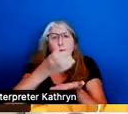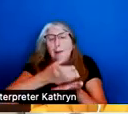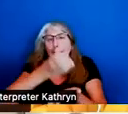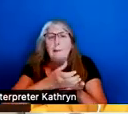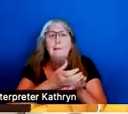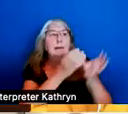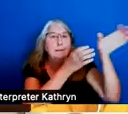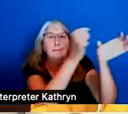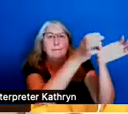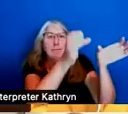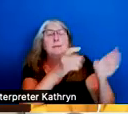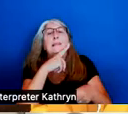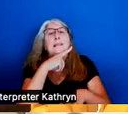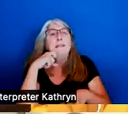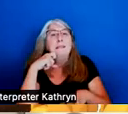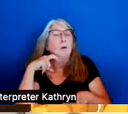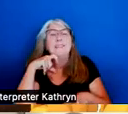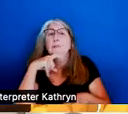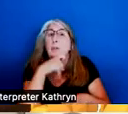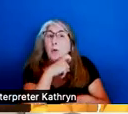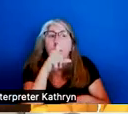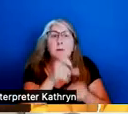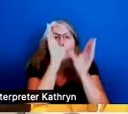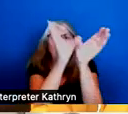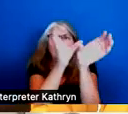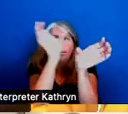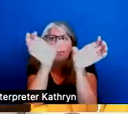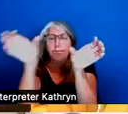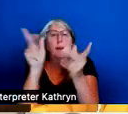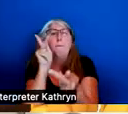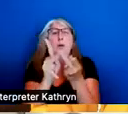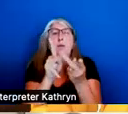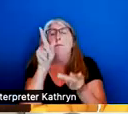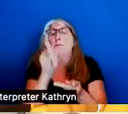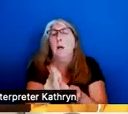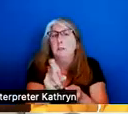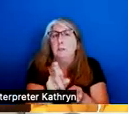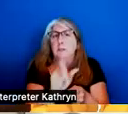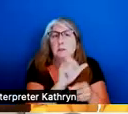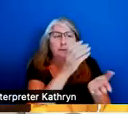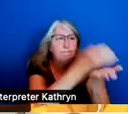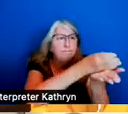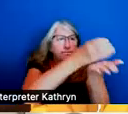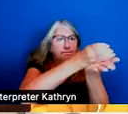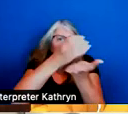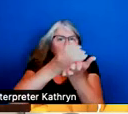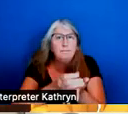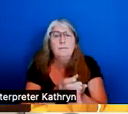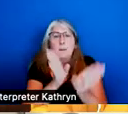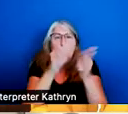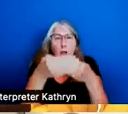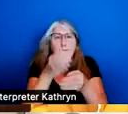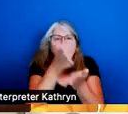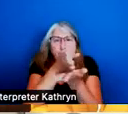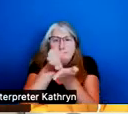cereal must be in a certain, everything has to be perfect. And if it wasn't perfect and I picked the tomato